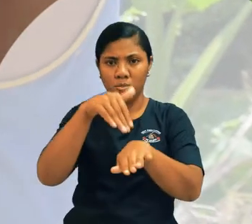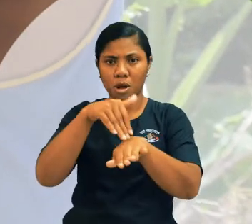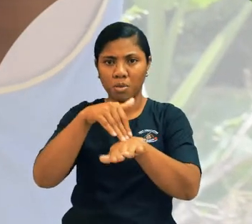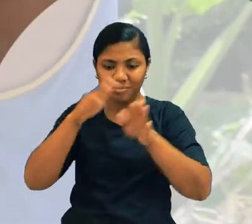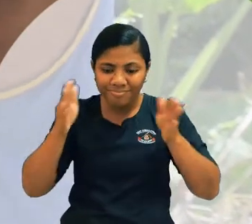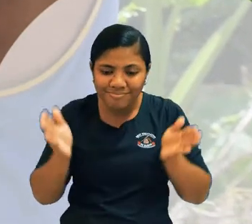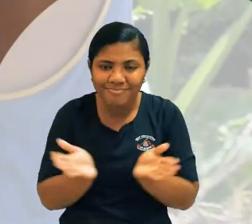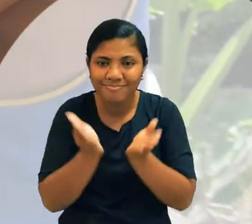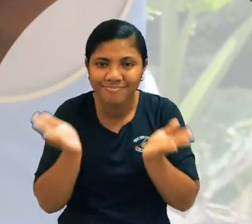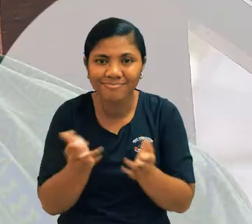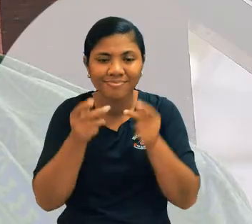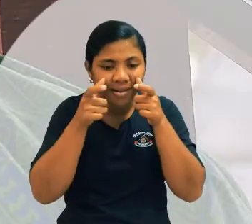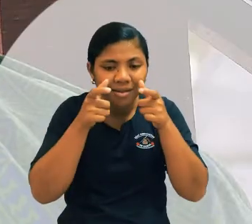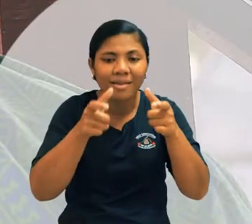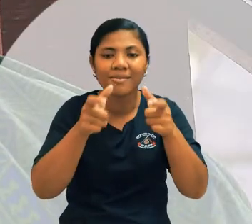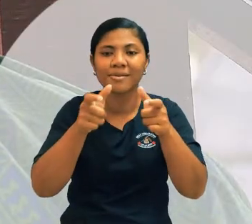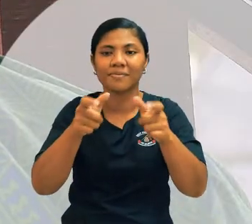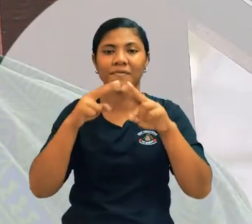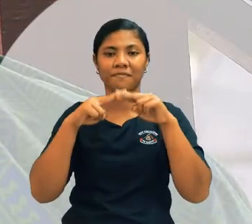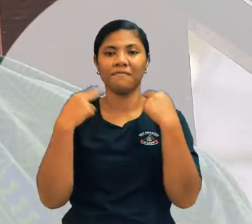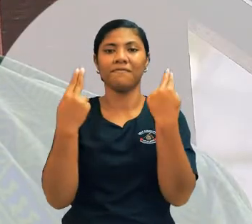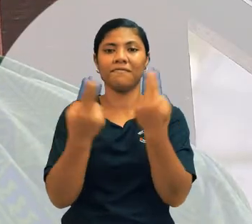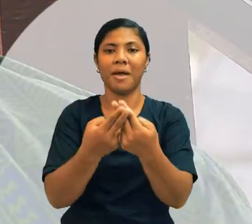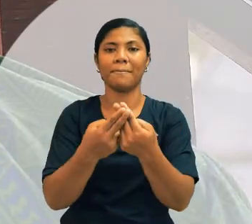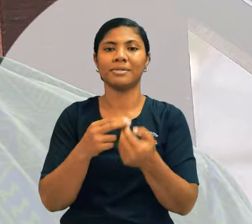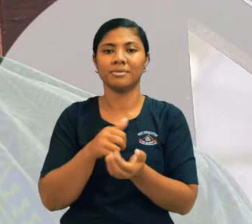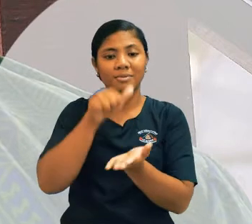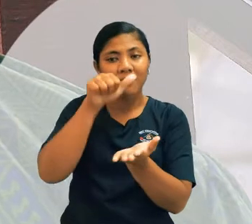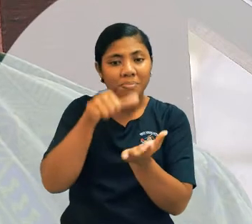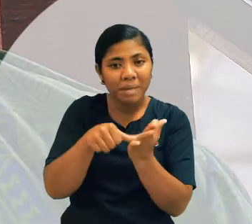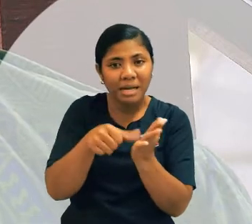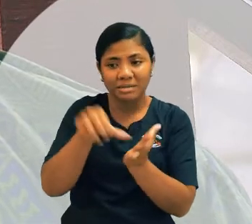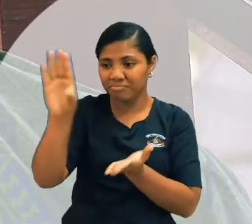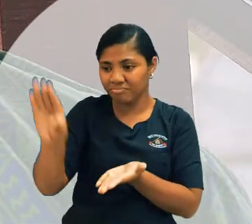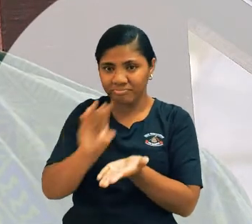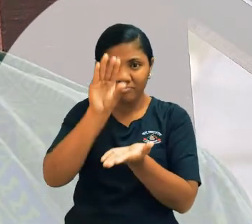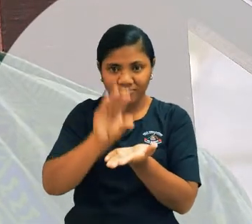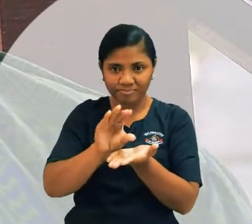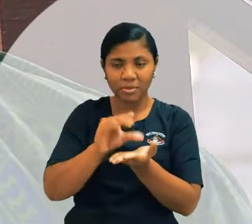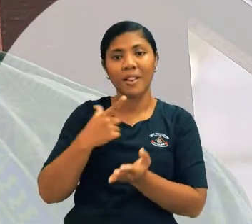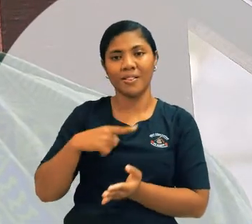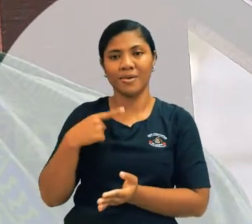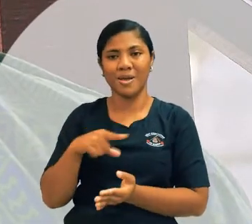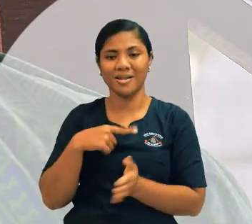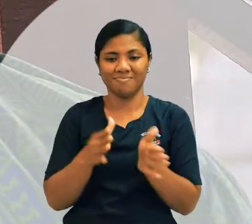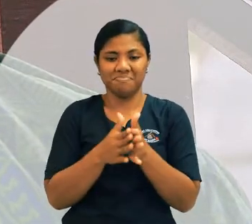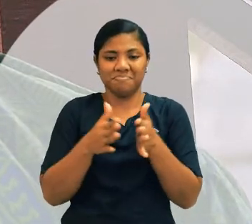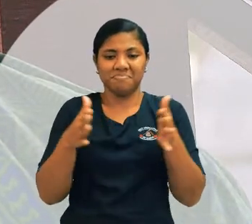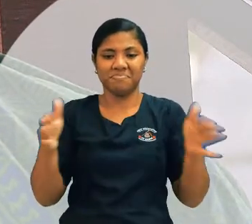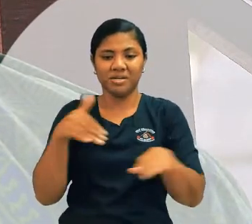rubenga o nai tangata e o lava i si o mātou a inga nei nei o usoro whainga rubenga le a pō wa ka kere nta